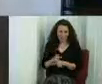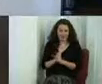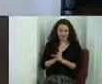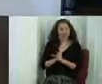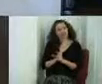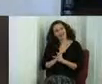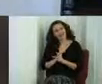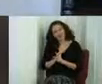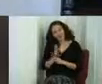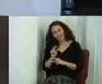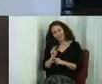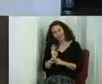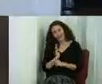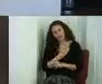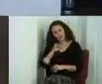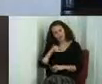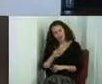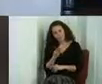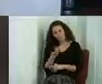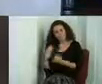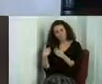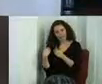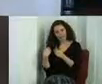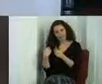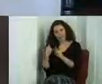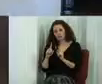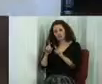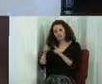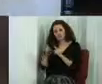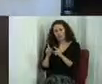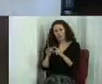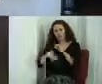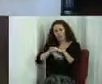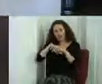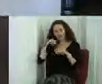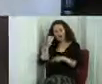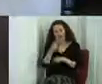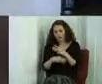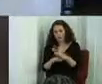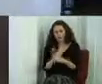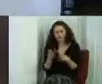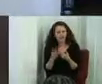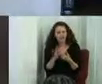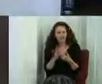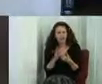Our job is to go into the world, wherever that world is,